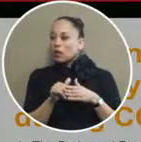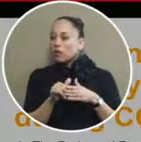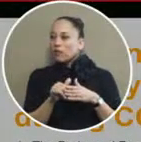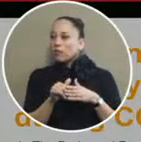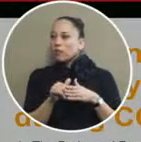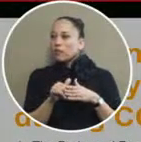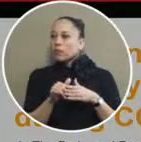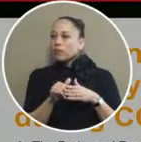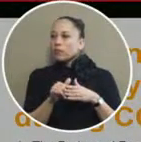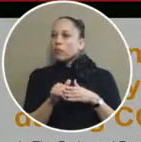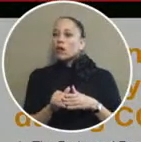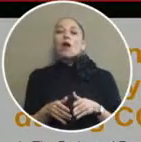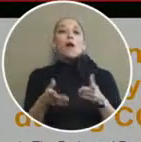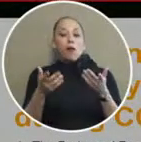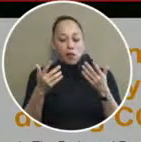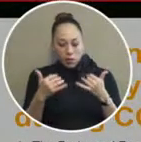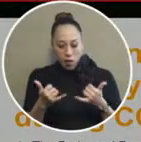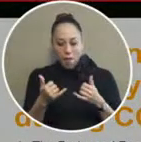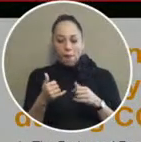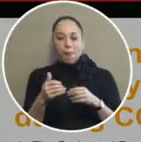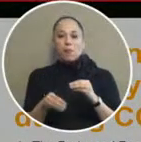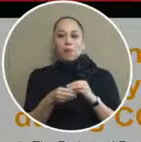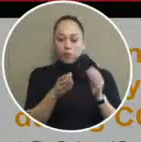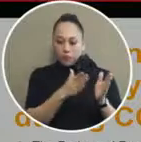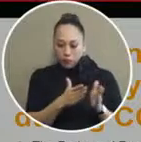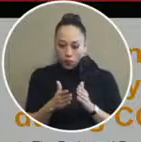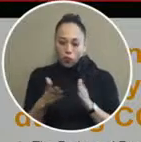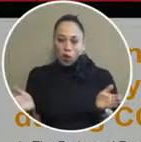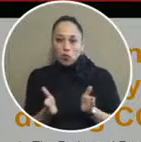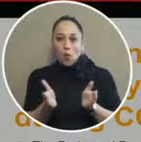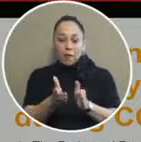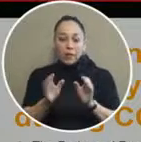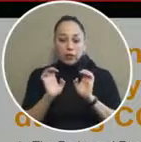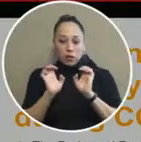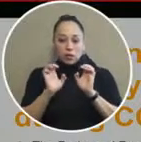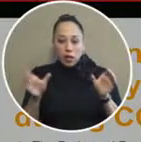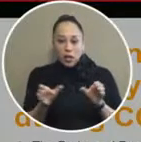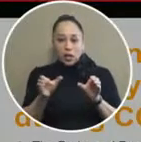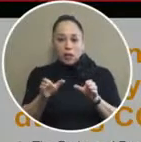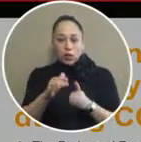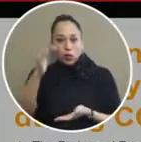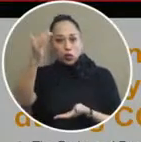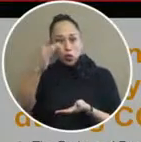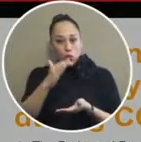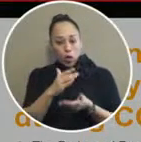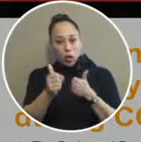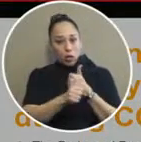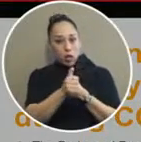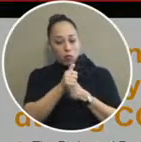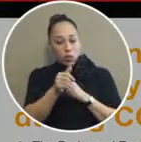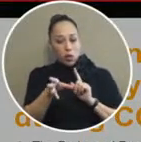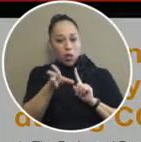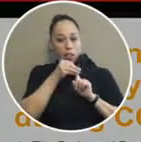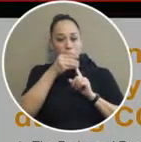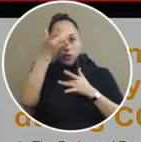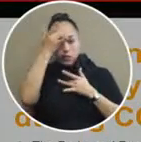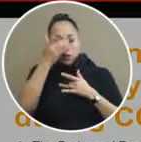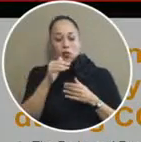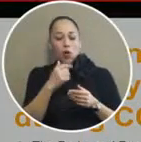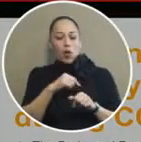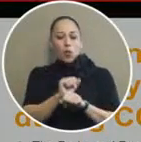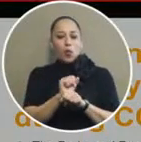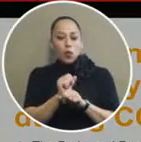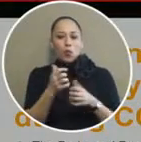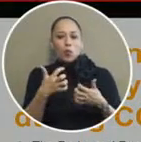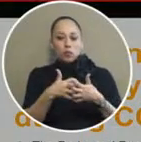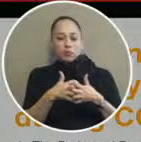Sorry. So as part of our strategy to promote exercise and activity to reduce the risk factors, we coordinated with partners at the